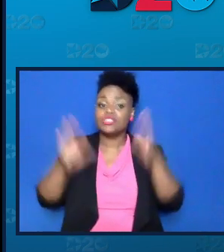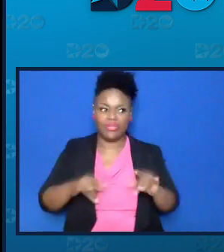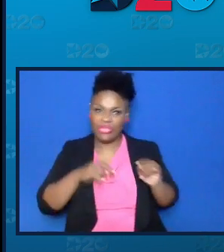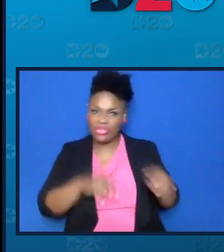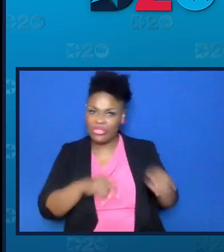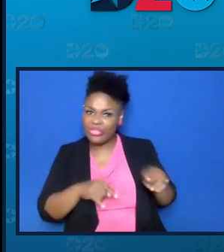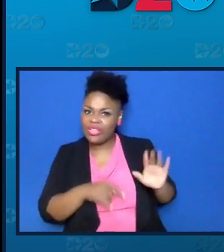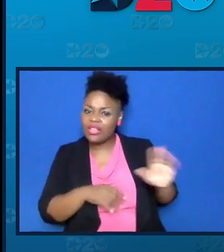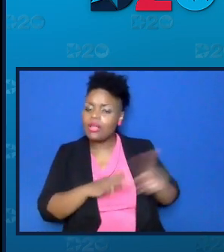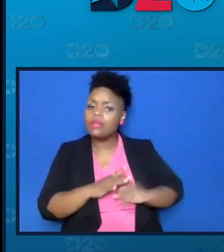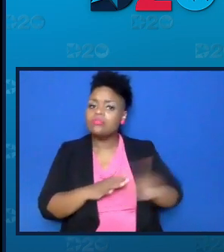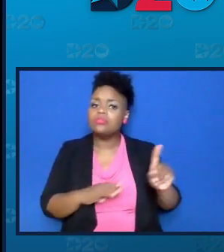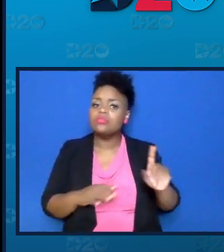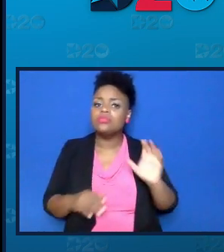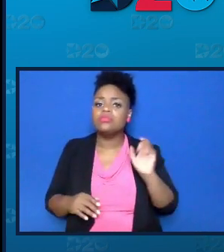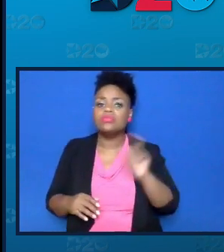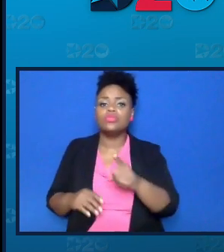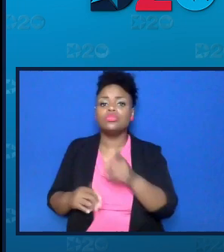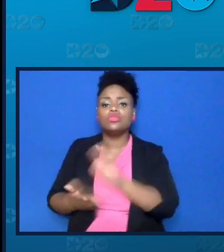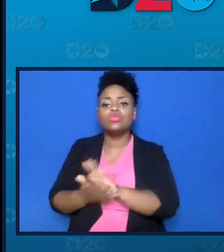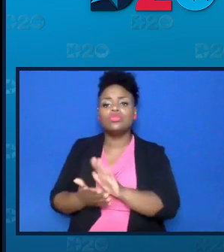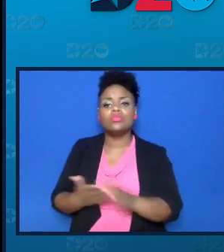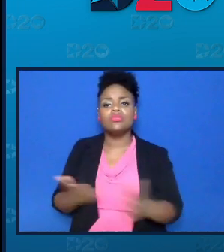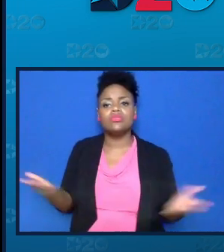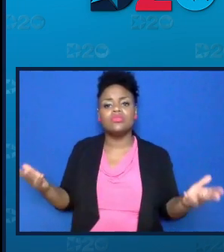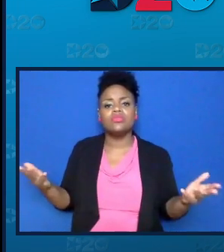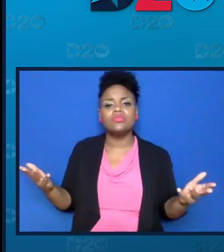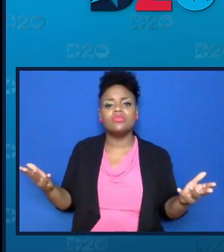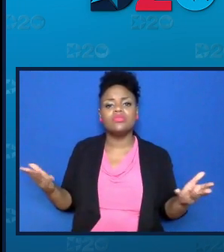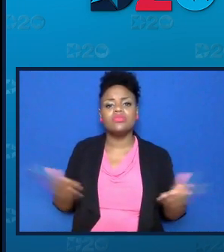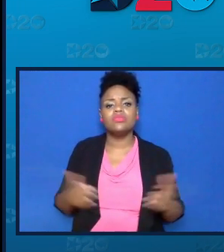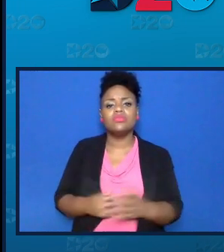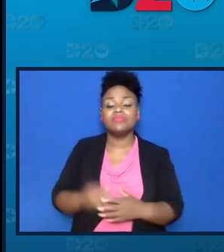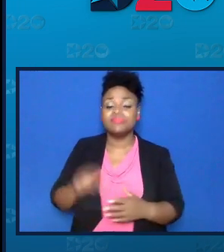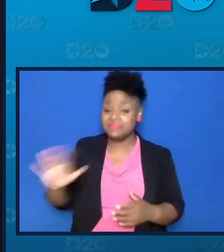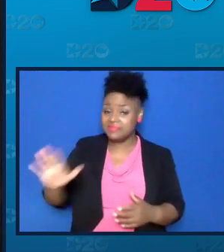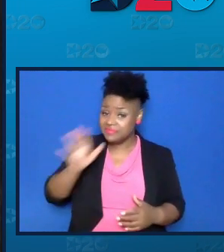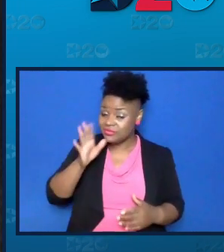you say to my son, Mr. Biden? The